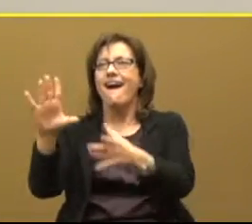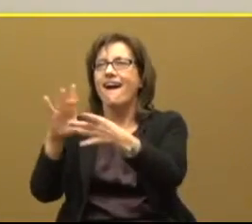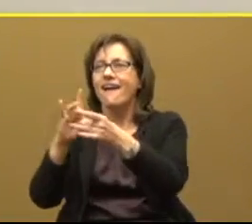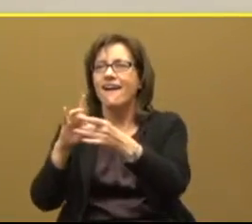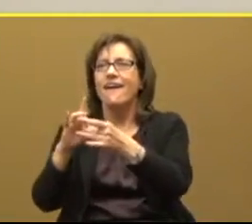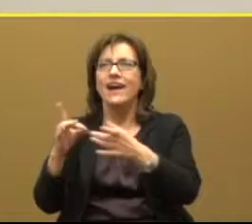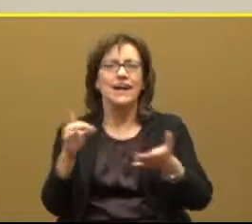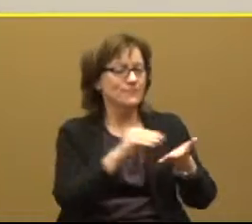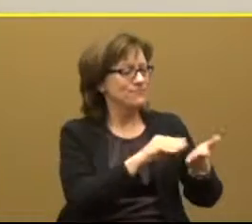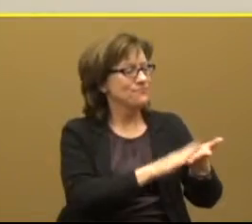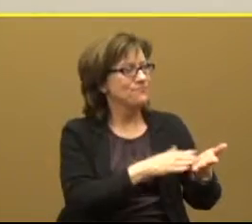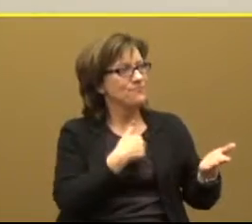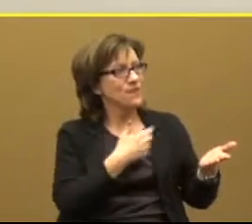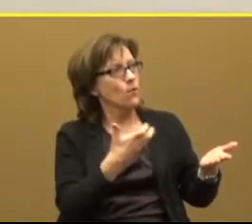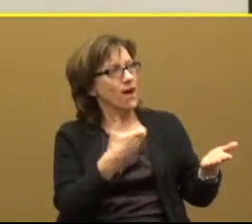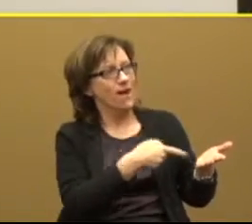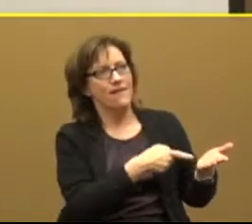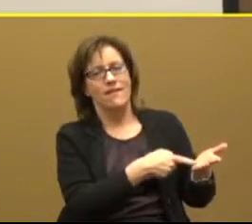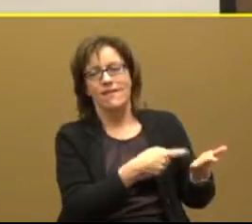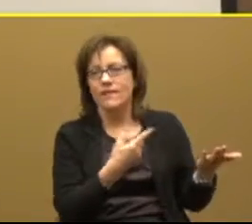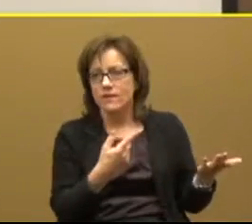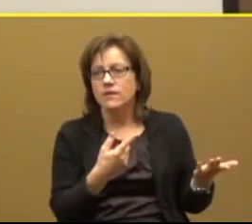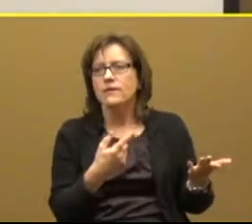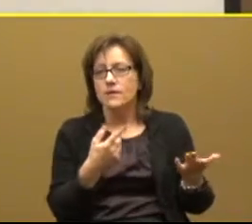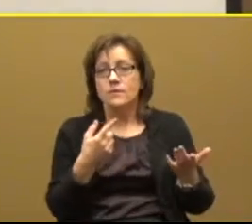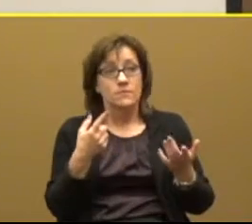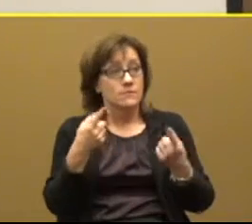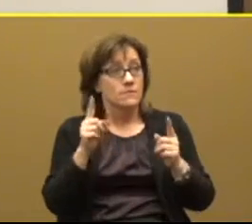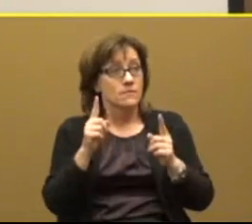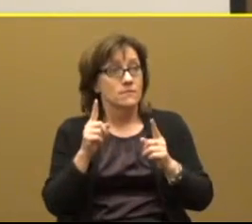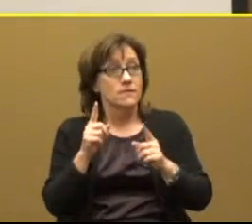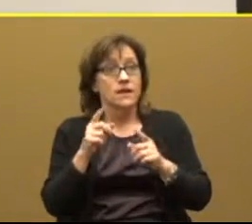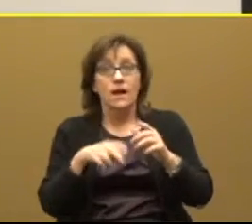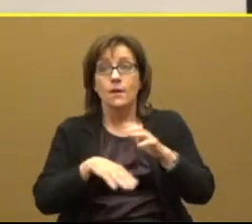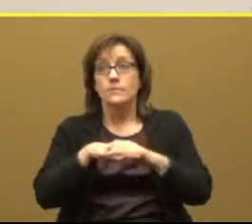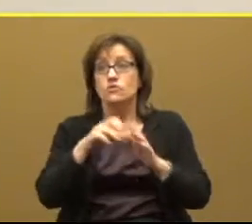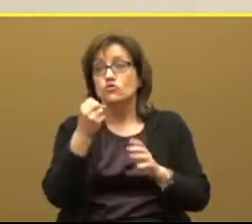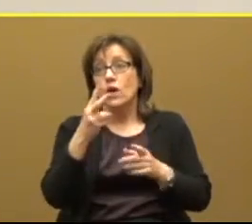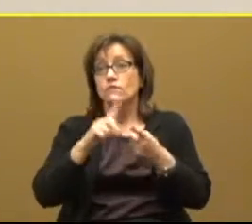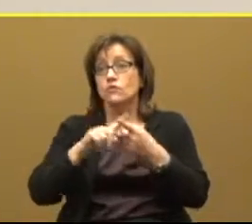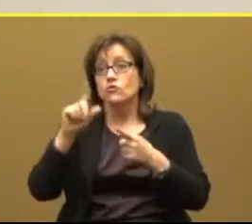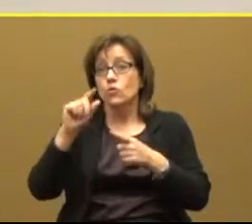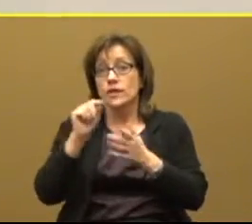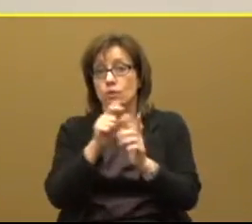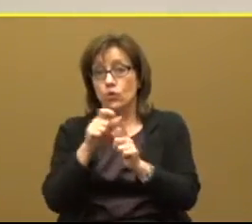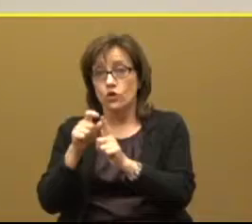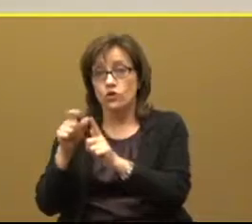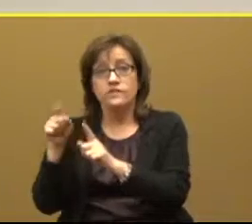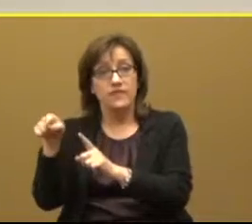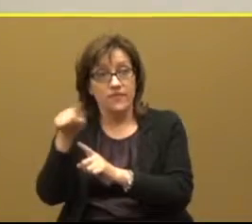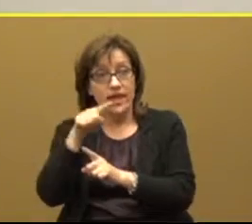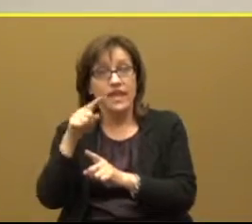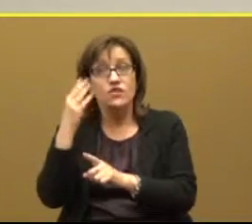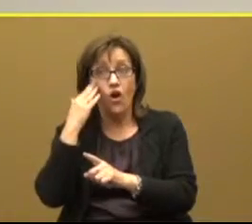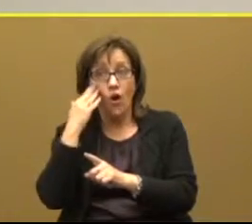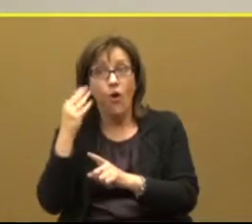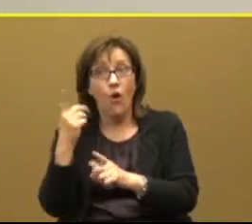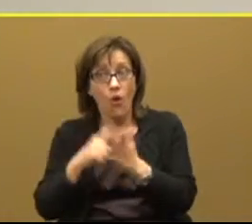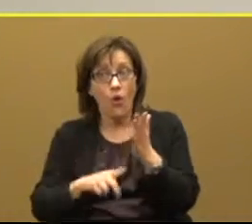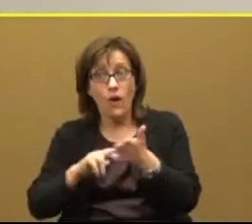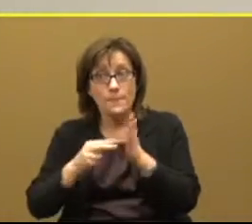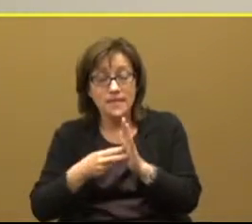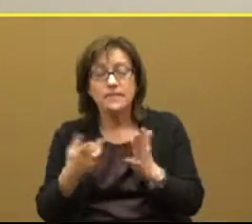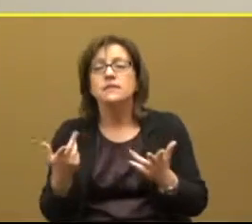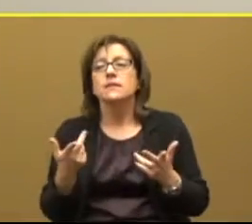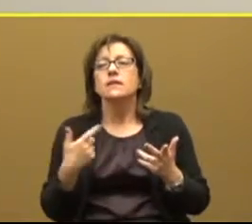content, is what I typically found. By the time you got them to 12 to 20 words that they could discriminate, now I could